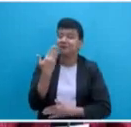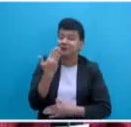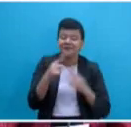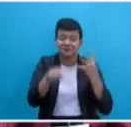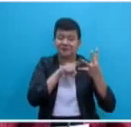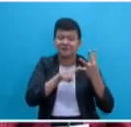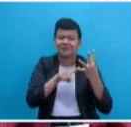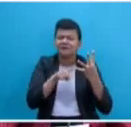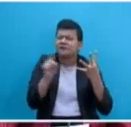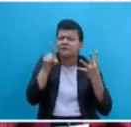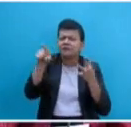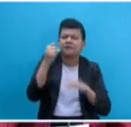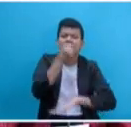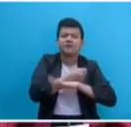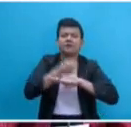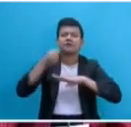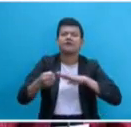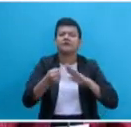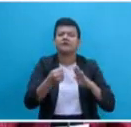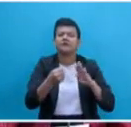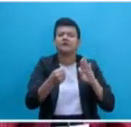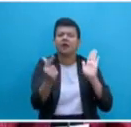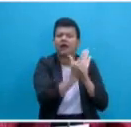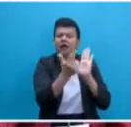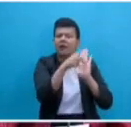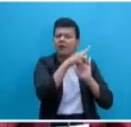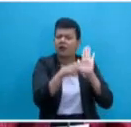for the year? And prepare my response.